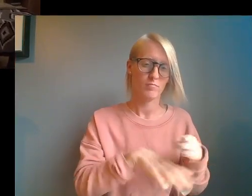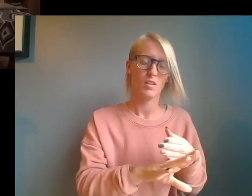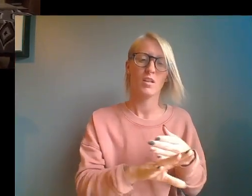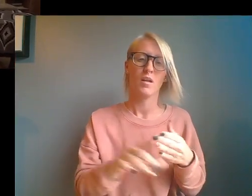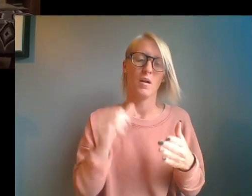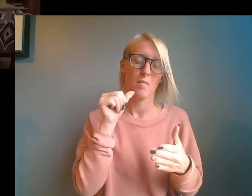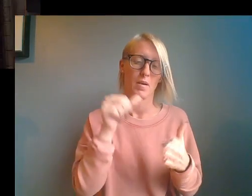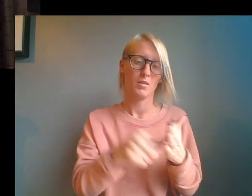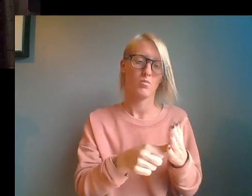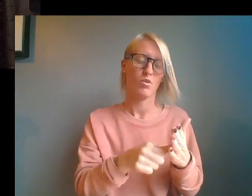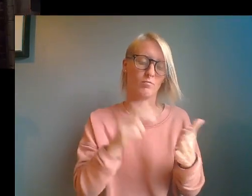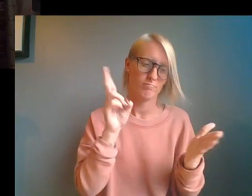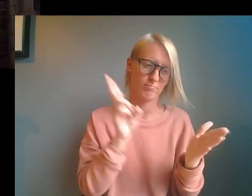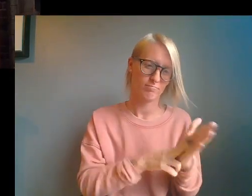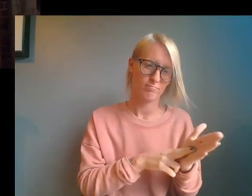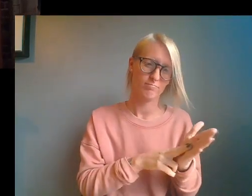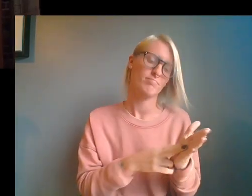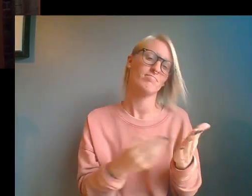stamped.